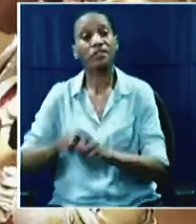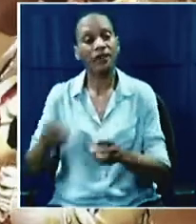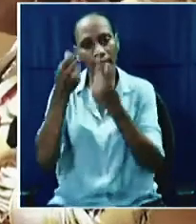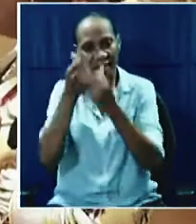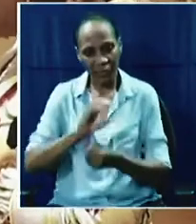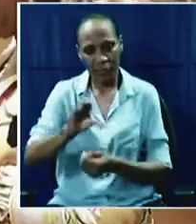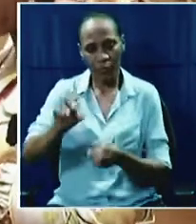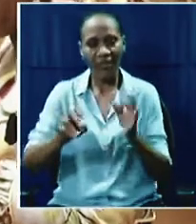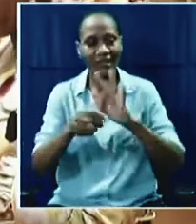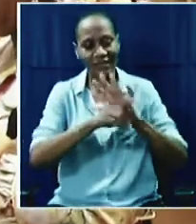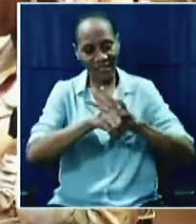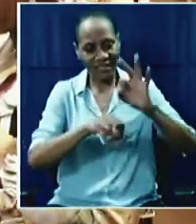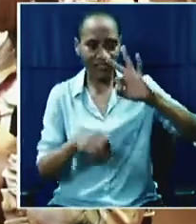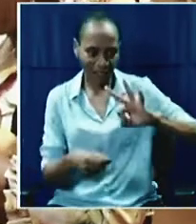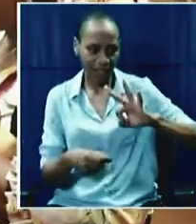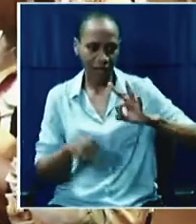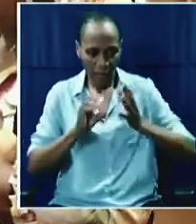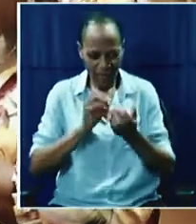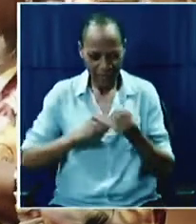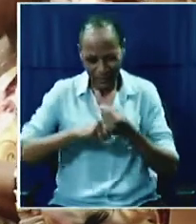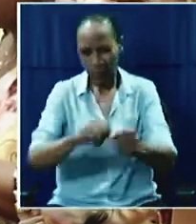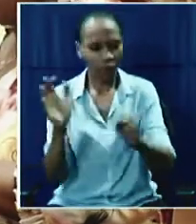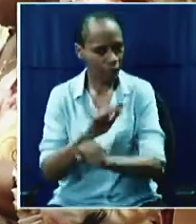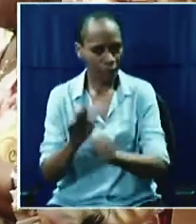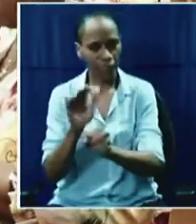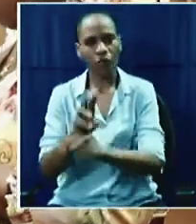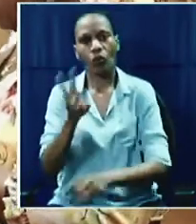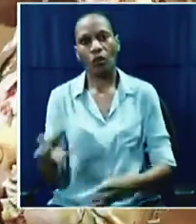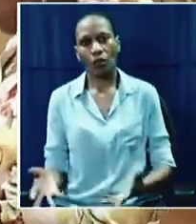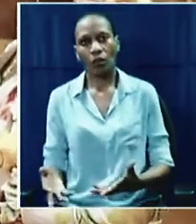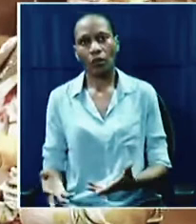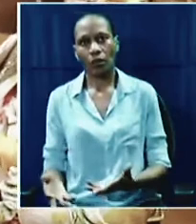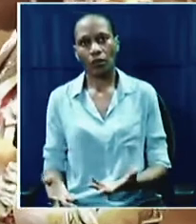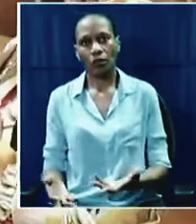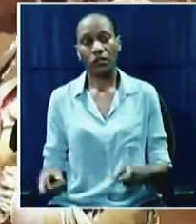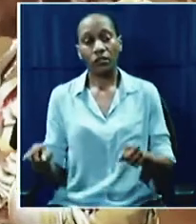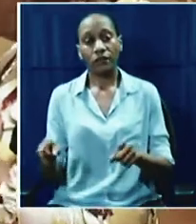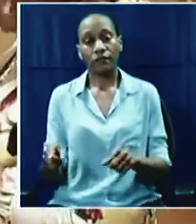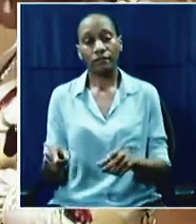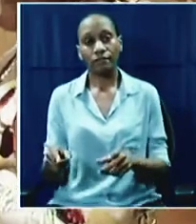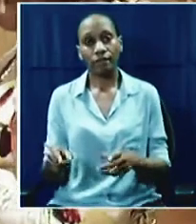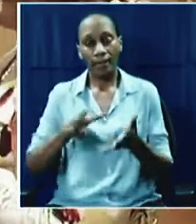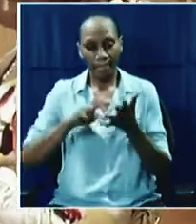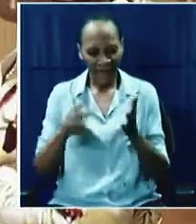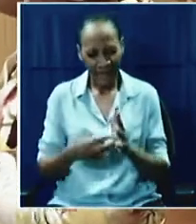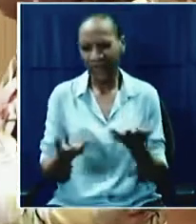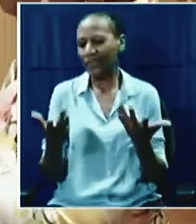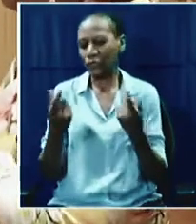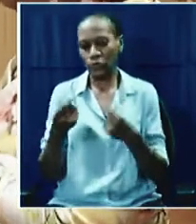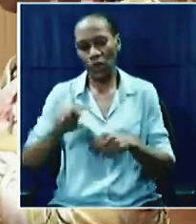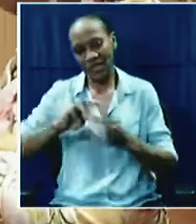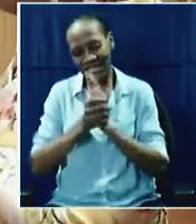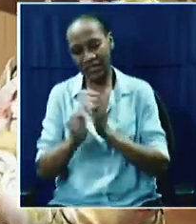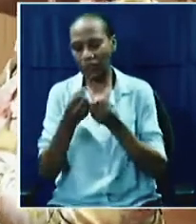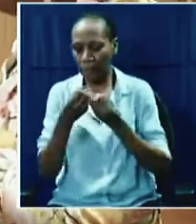electric engineers, local government development experts, planning experts, and other skills, so